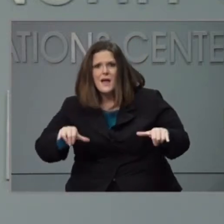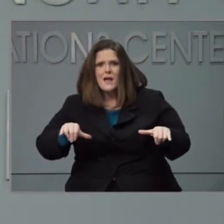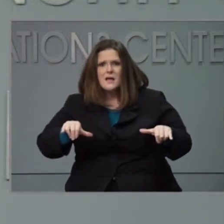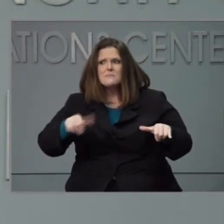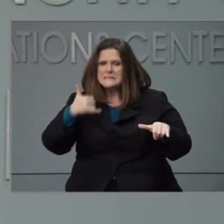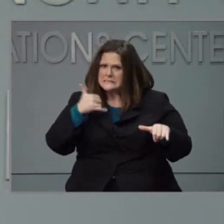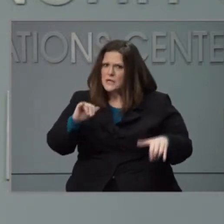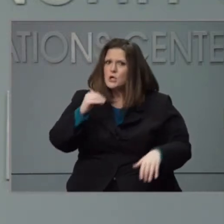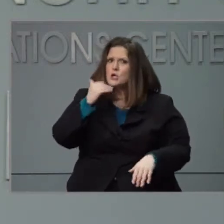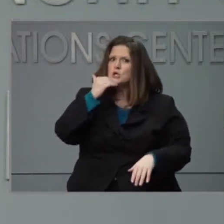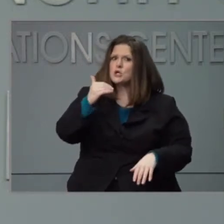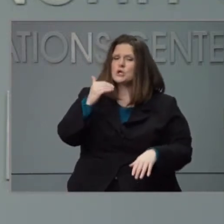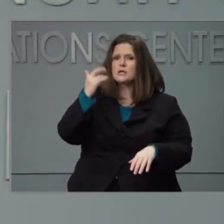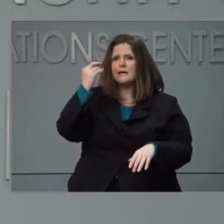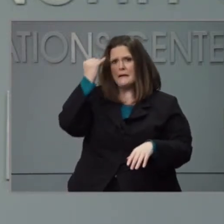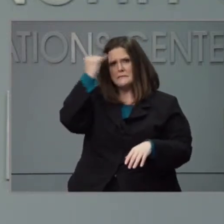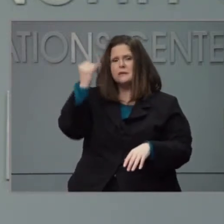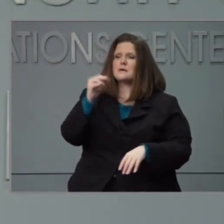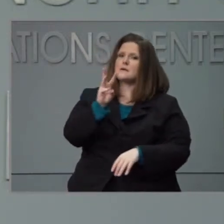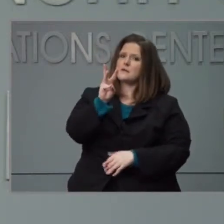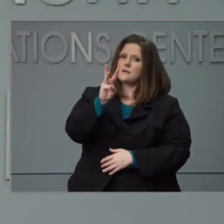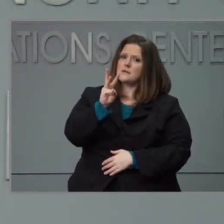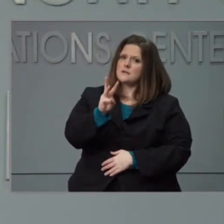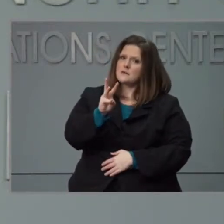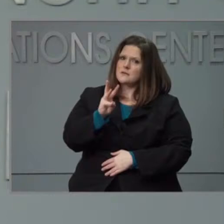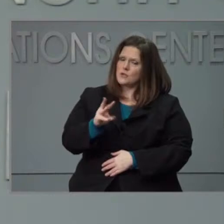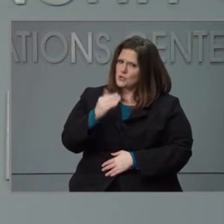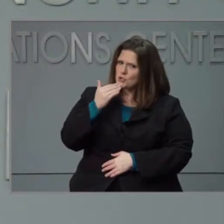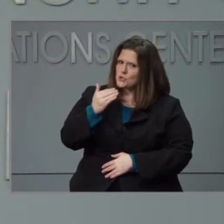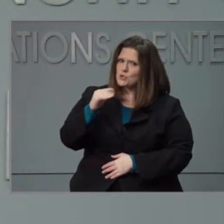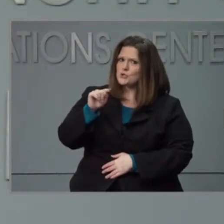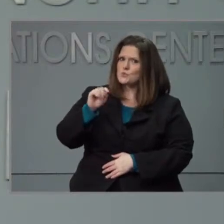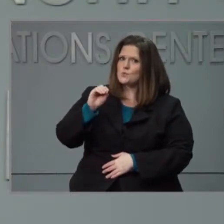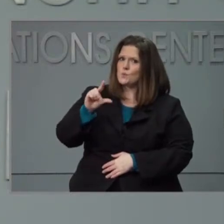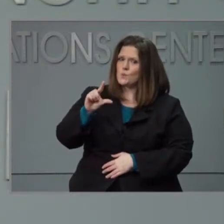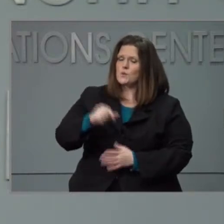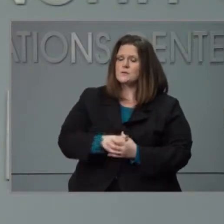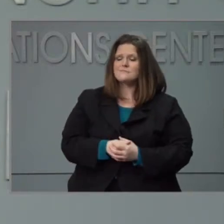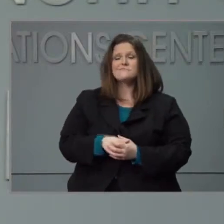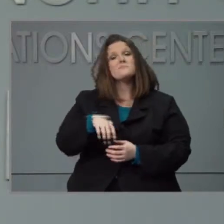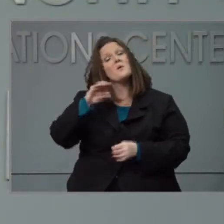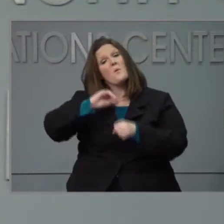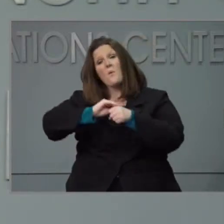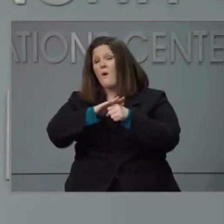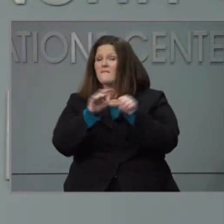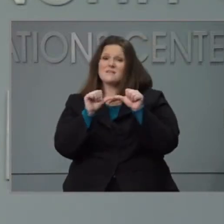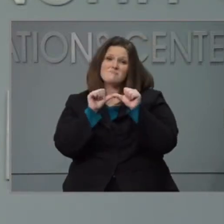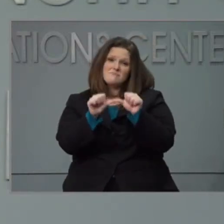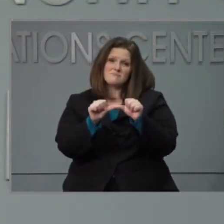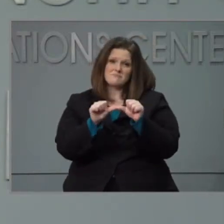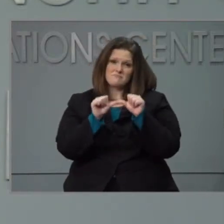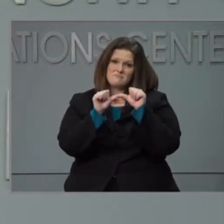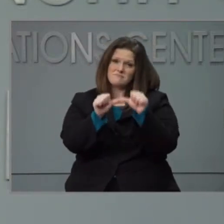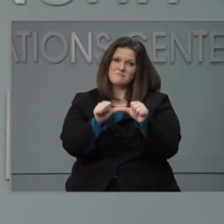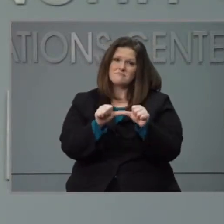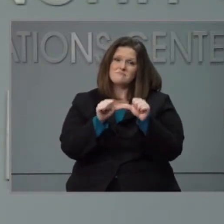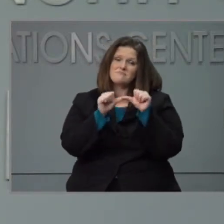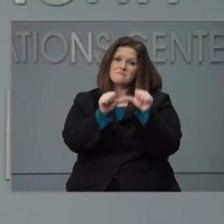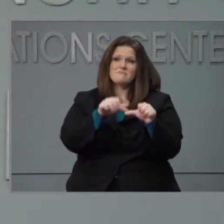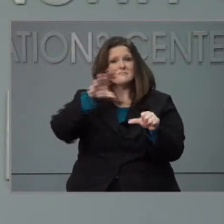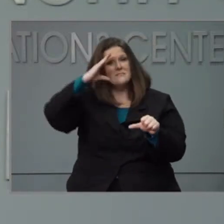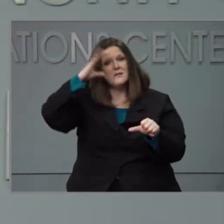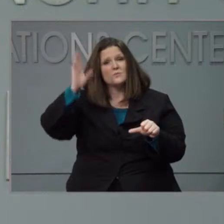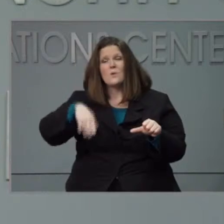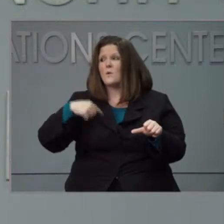tools. As this pandemic continues, I know that it's tiring and difficult to keep up our